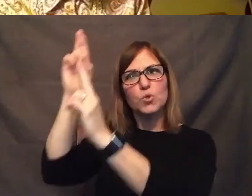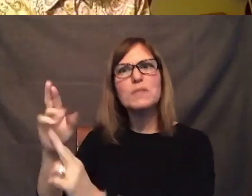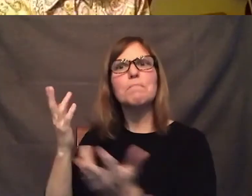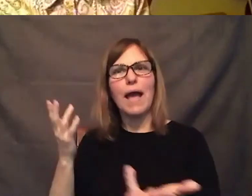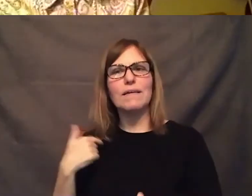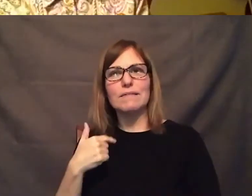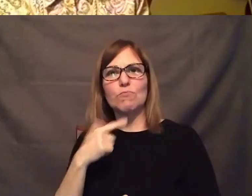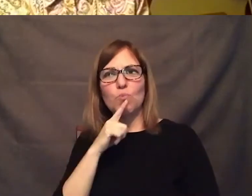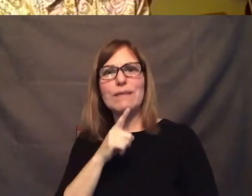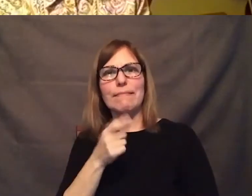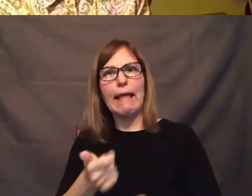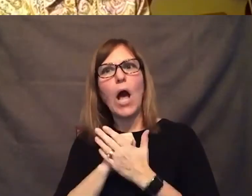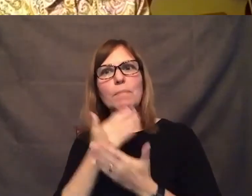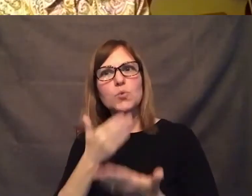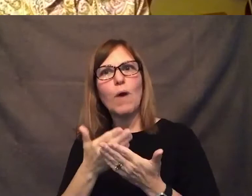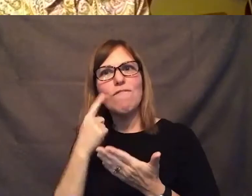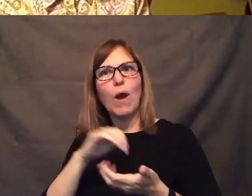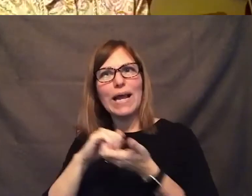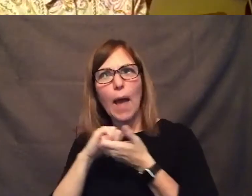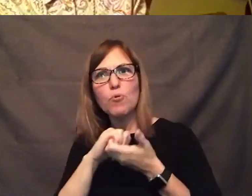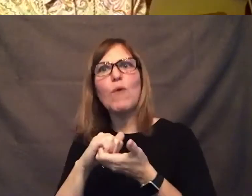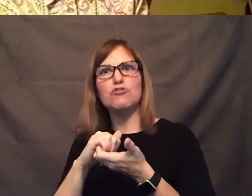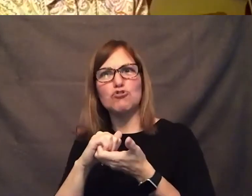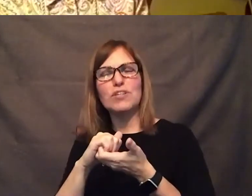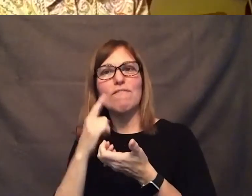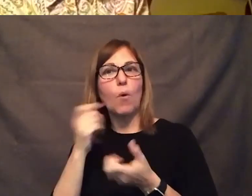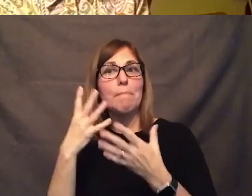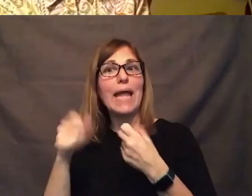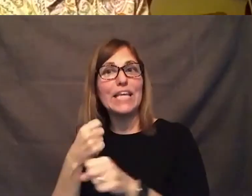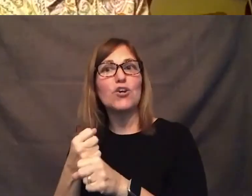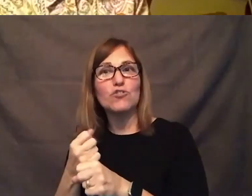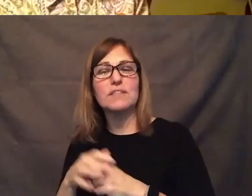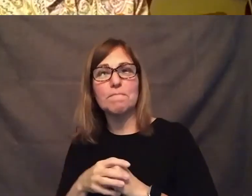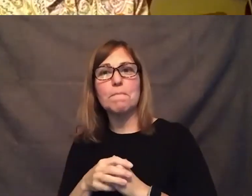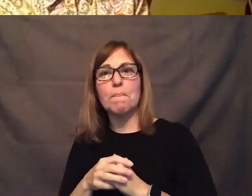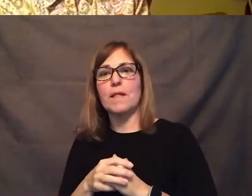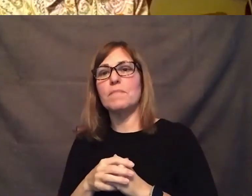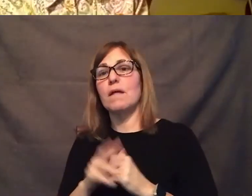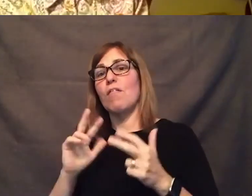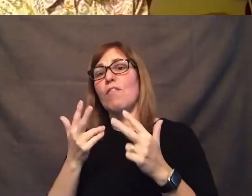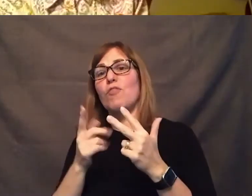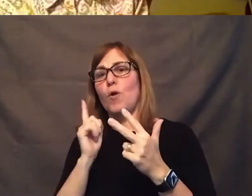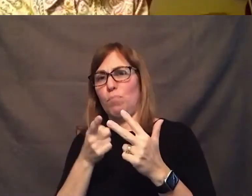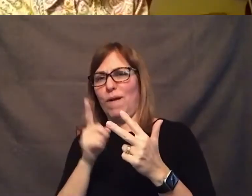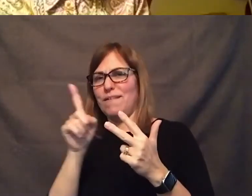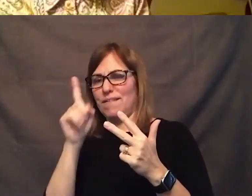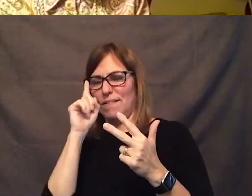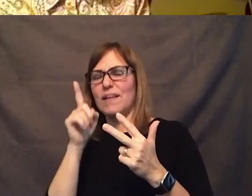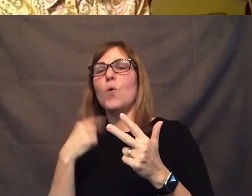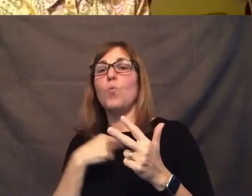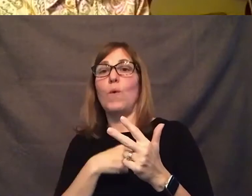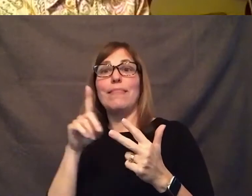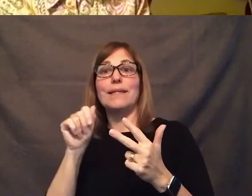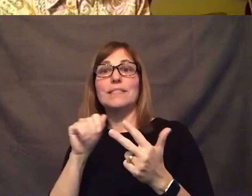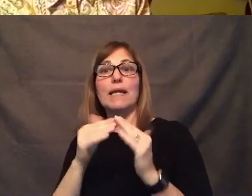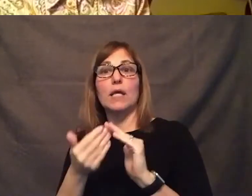in our collaborative efforts over many, many years. A third point, I think, is that we in the disability